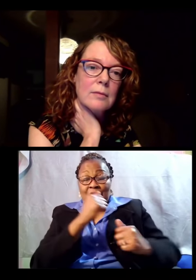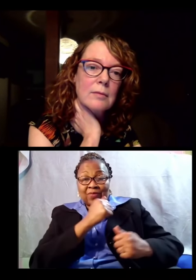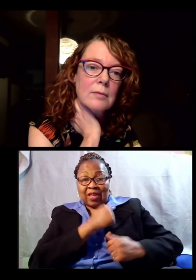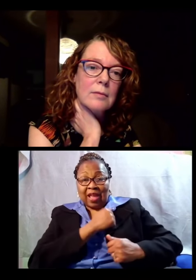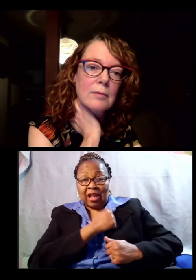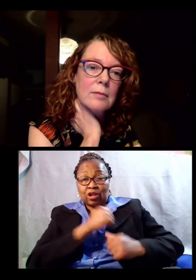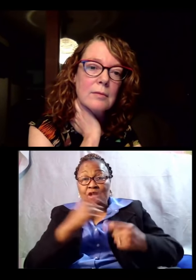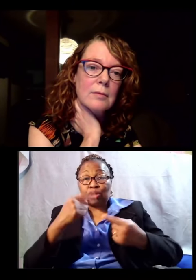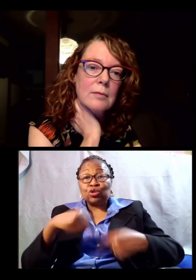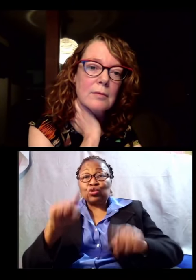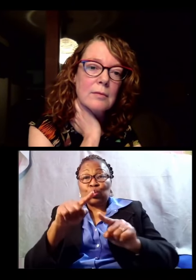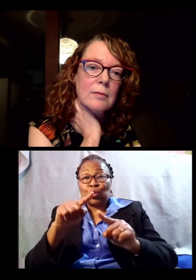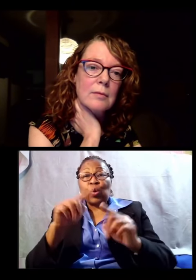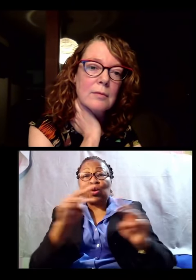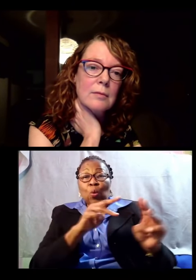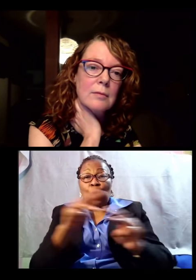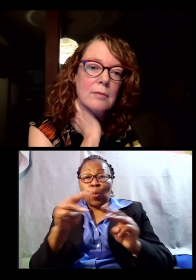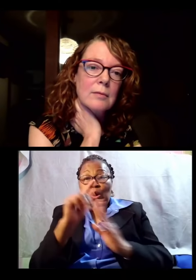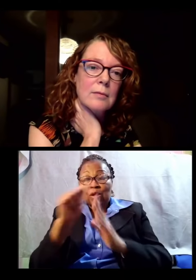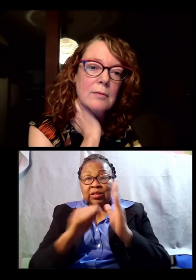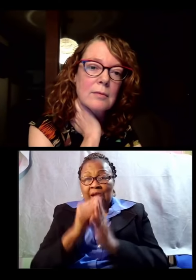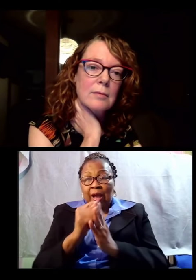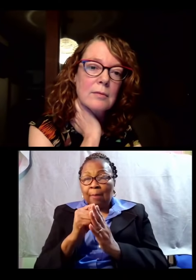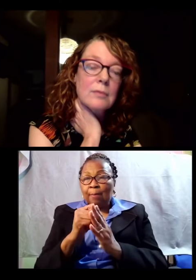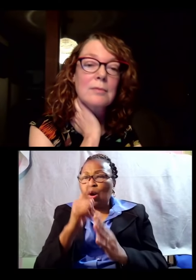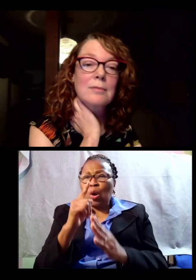war, what did we eat?